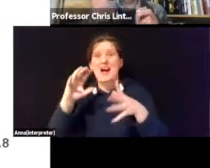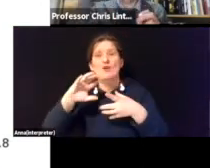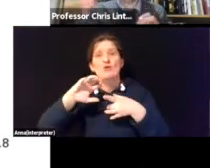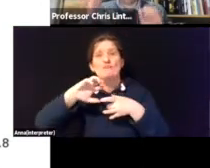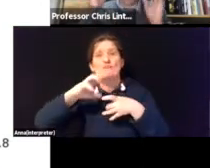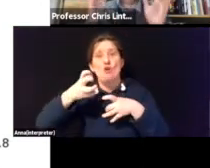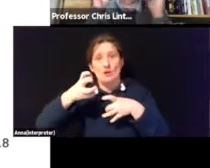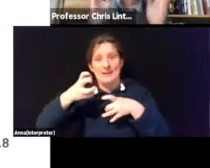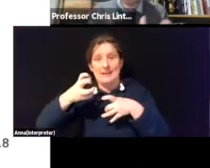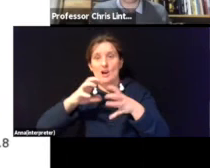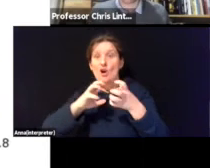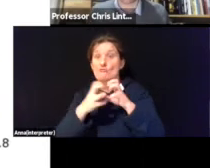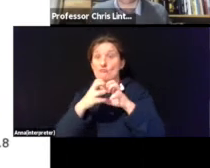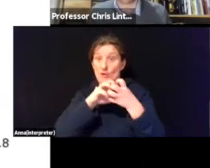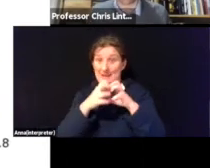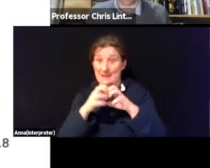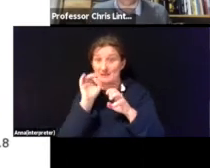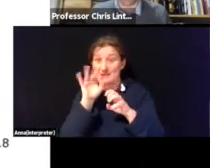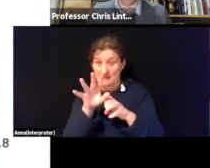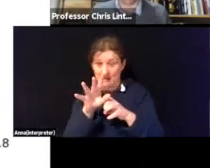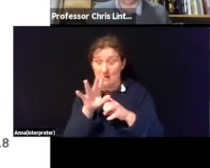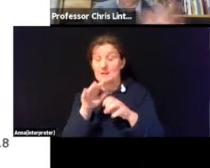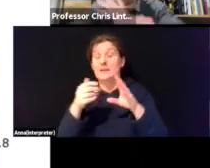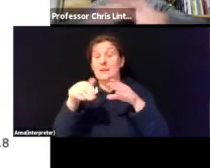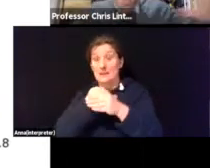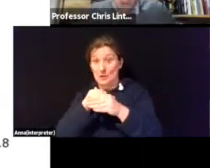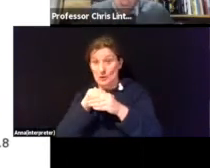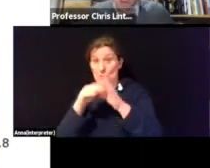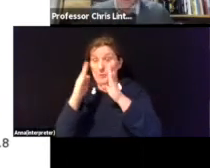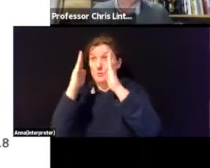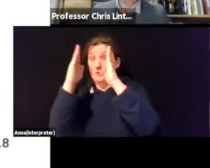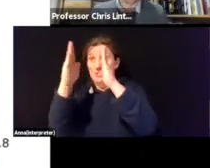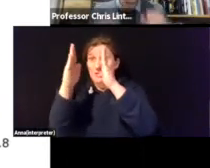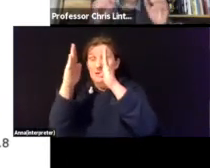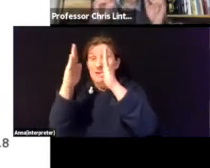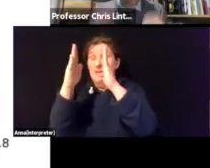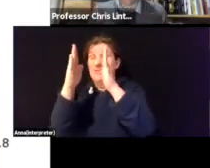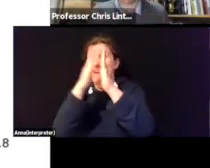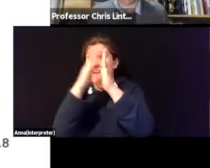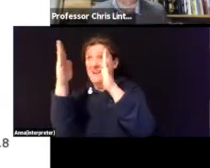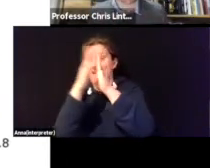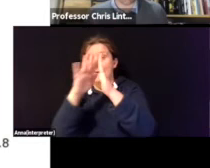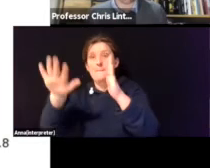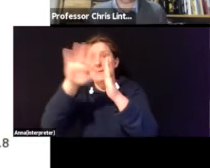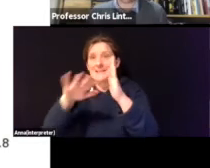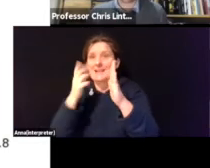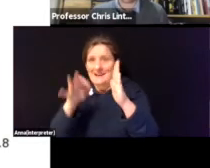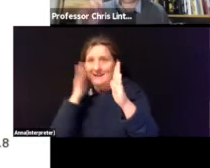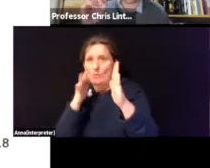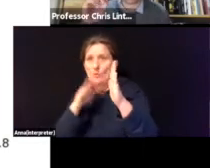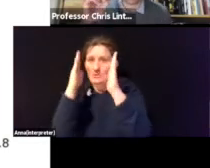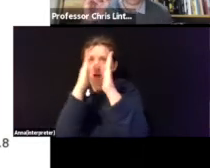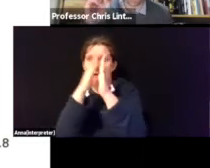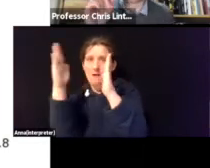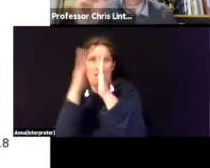you picked a random sun-like star in the galaxy, you ignored all the other stars, there's a 50-50 chance,